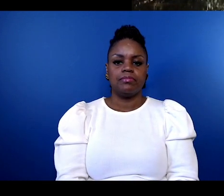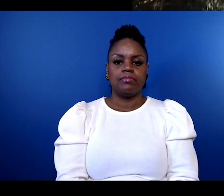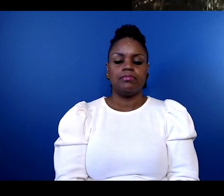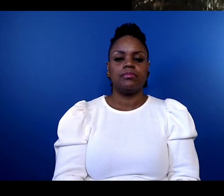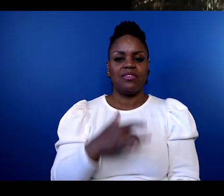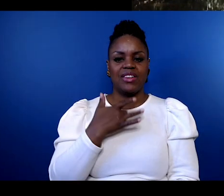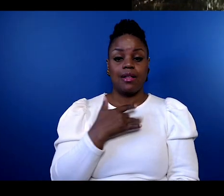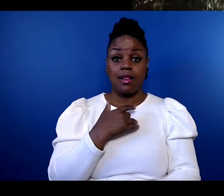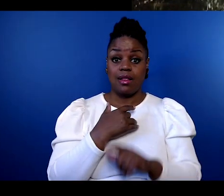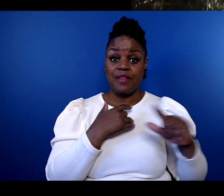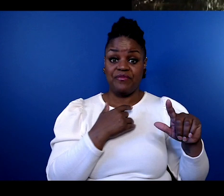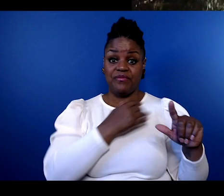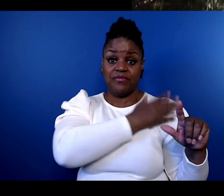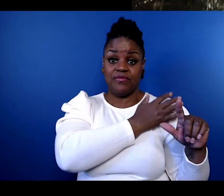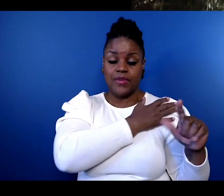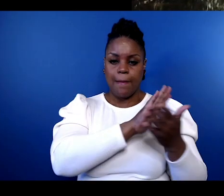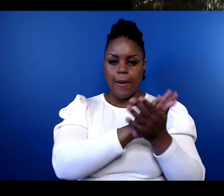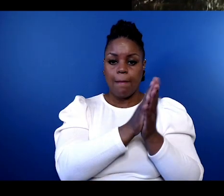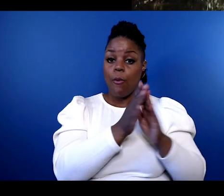Opening up that left shoulder.